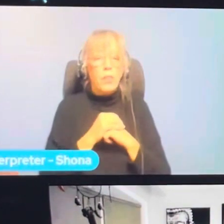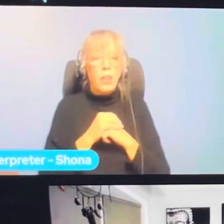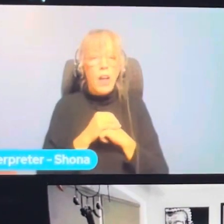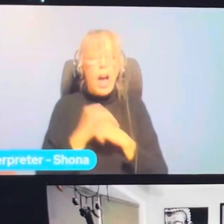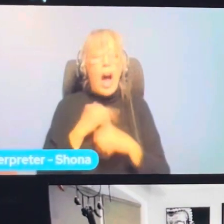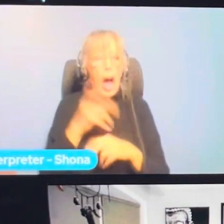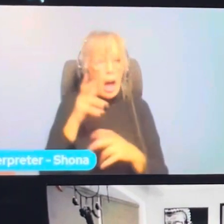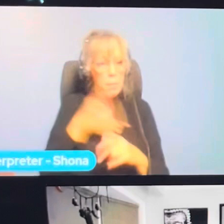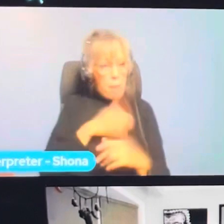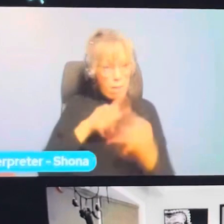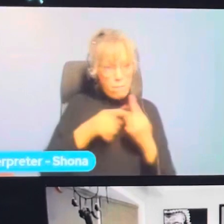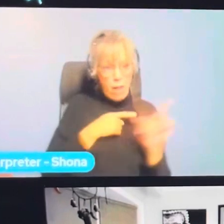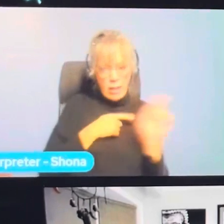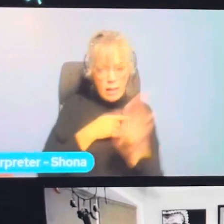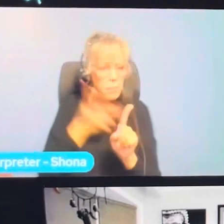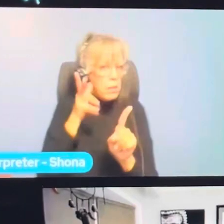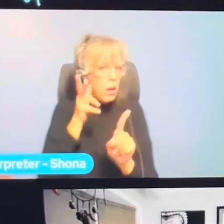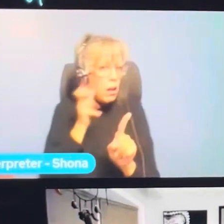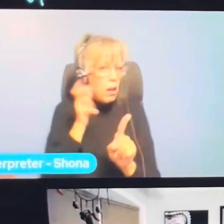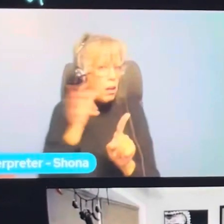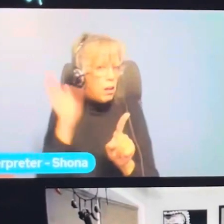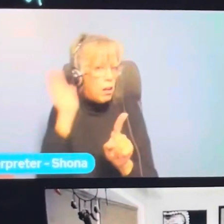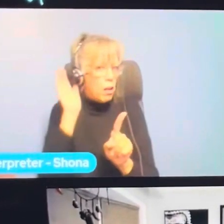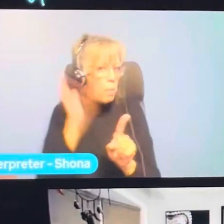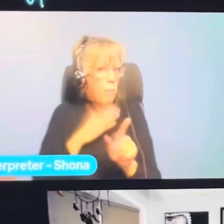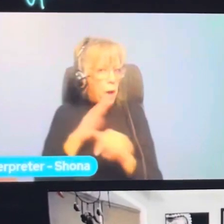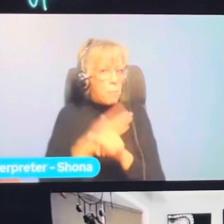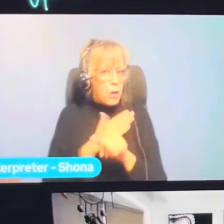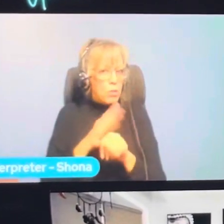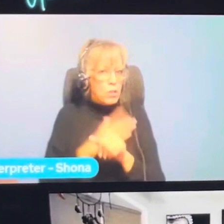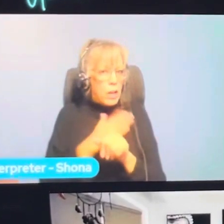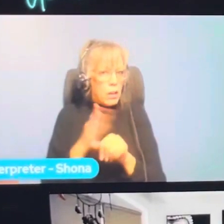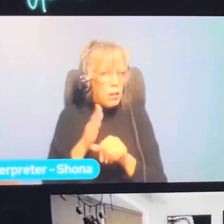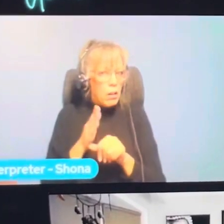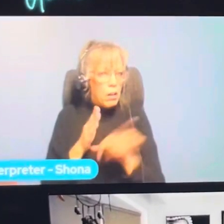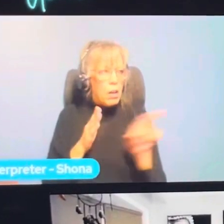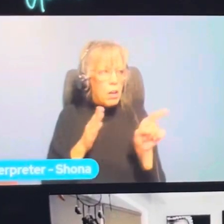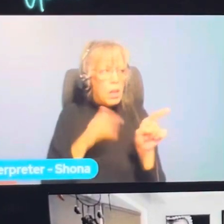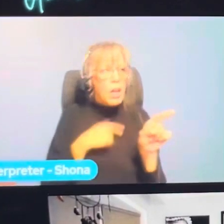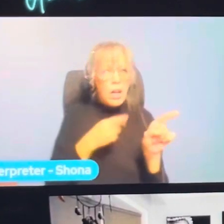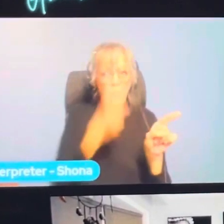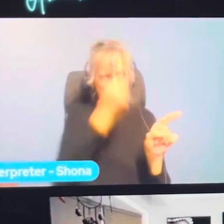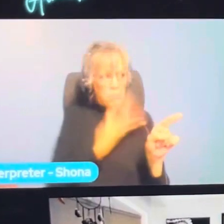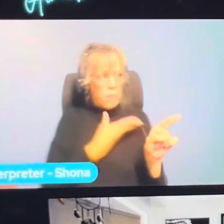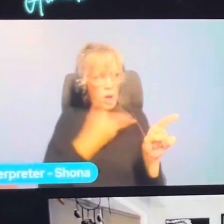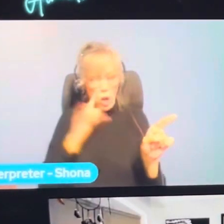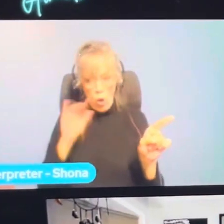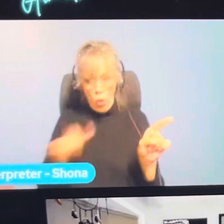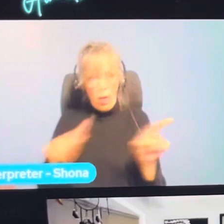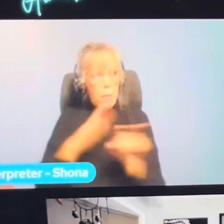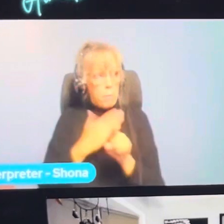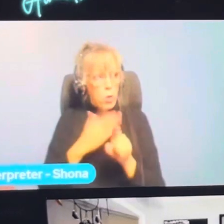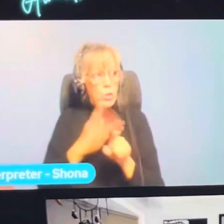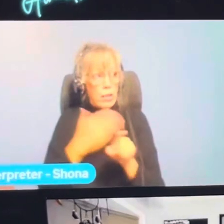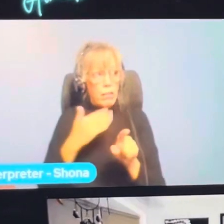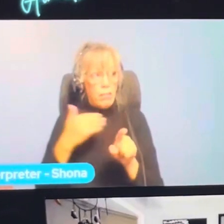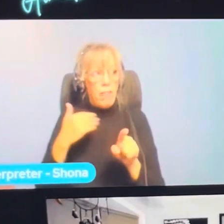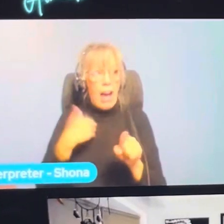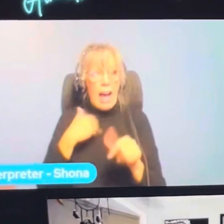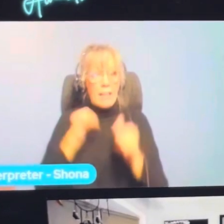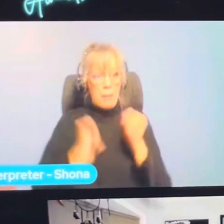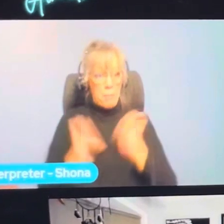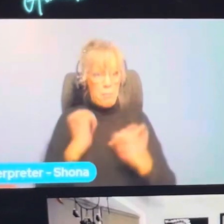record. And I had never thought about it, and I mulled it over. And then the story of my own relationship with my